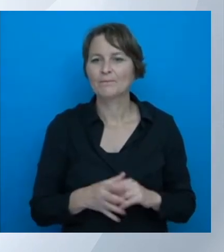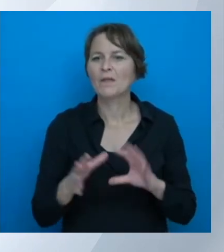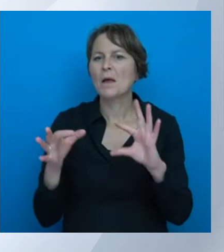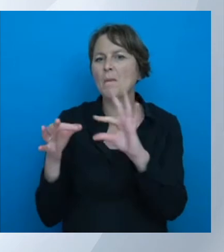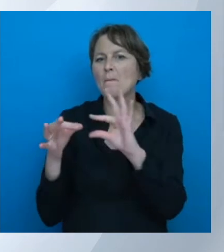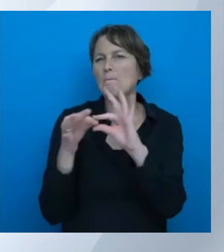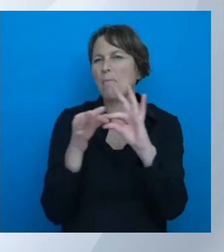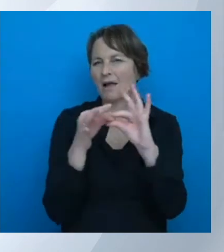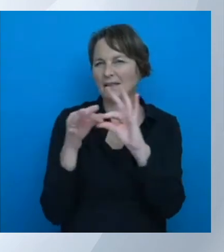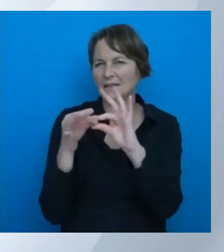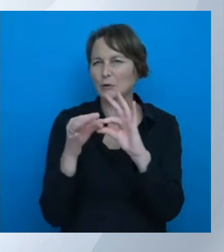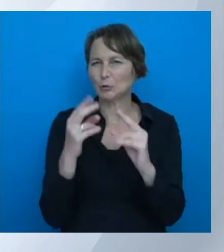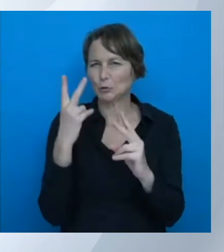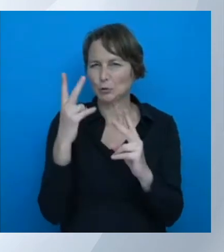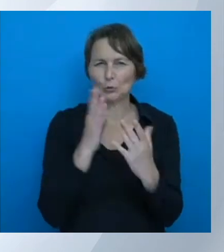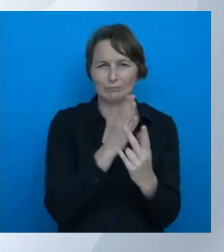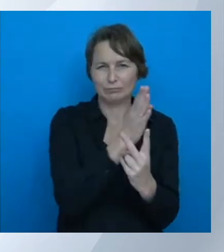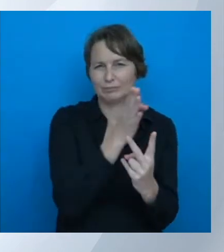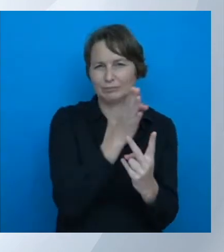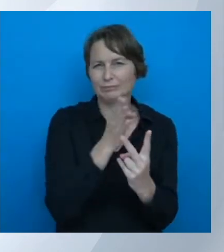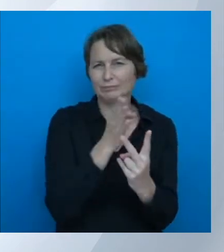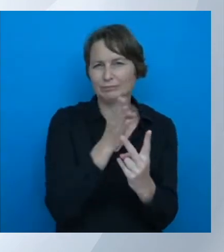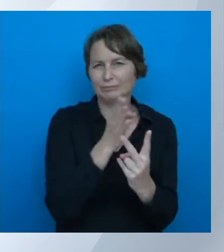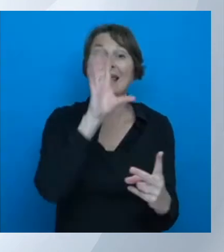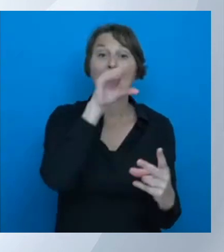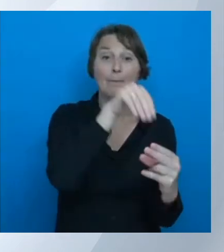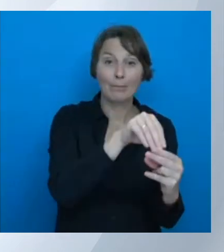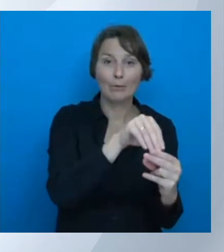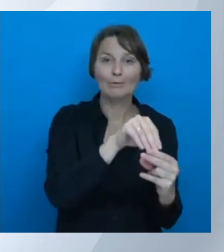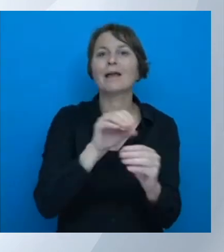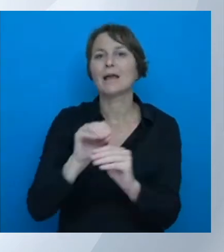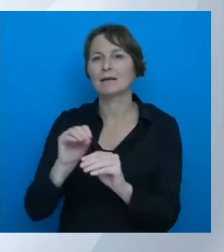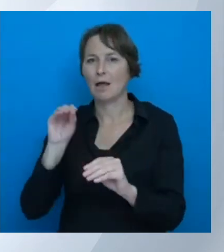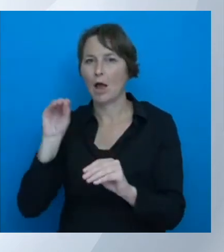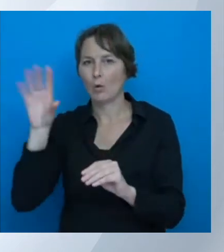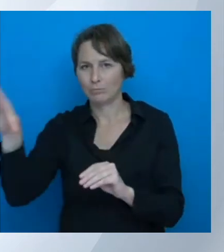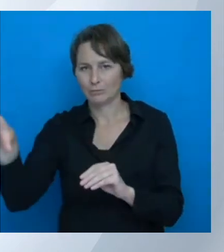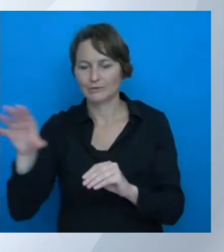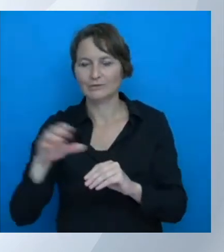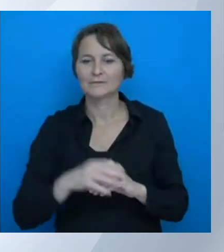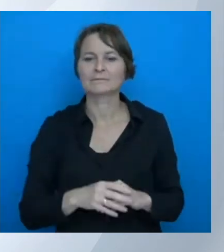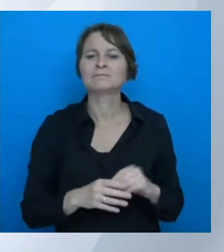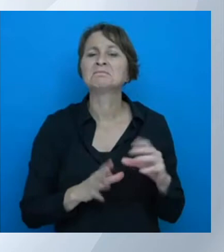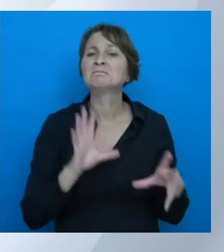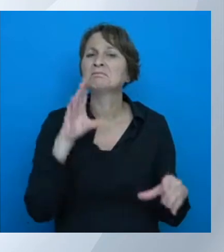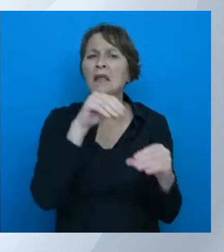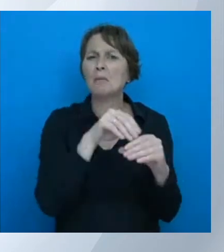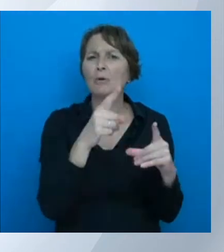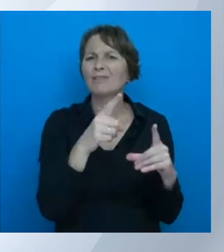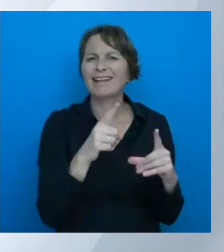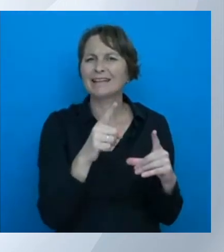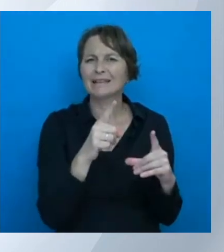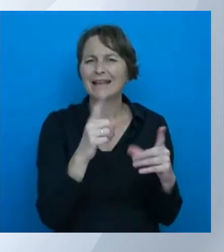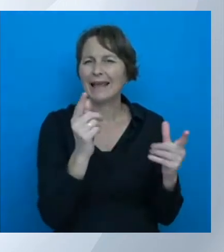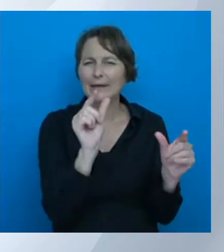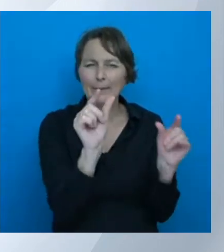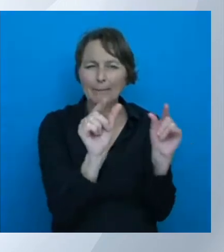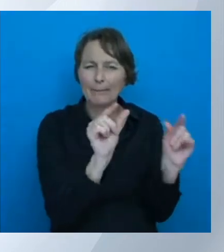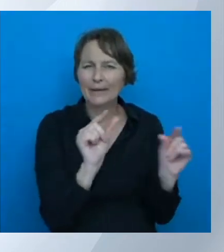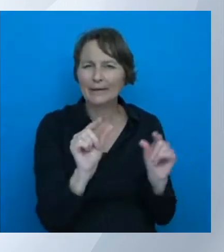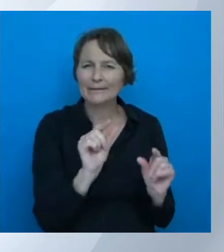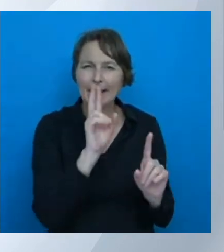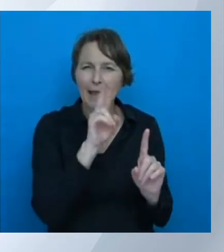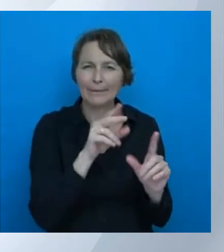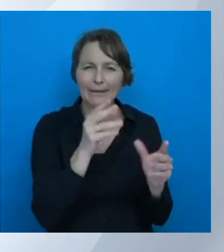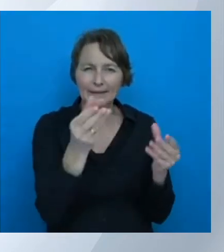bindings. Input bindings help you to trigger piece of your application when an event from an external resource